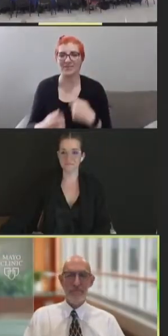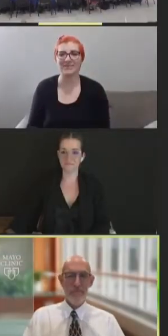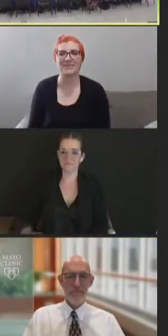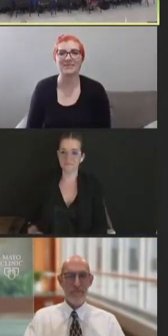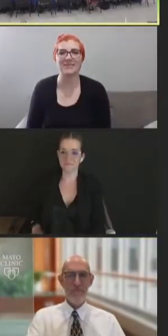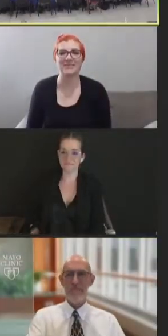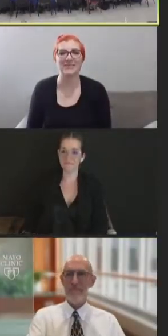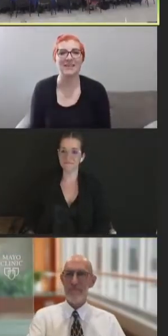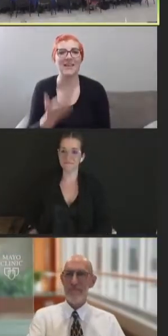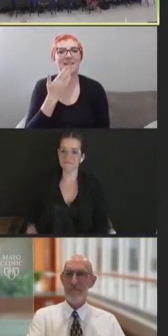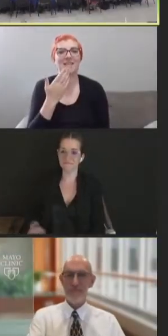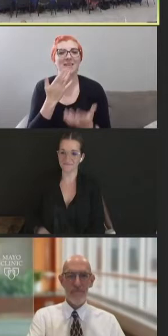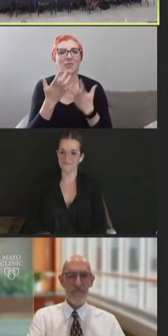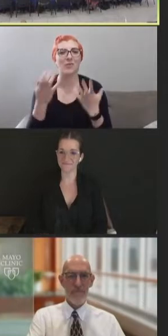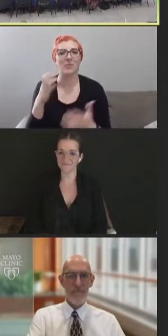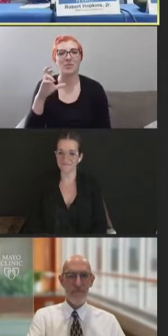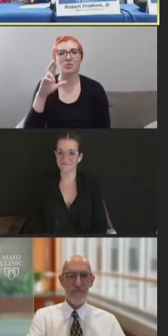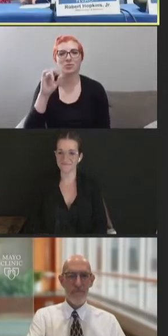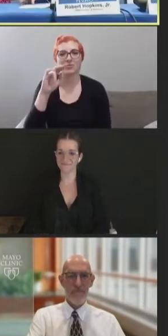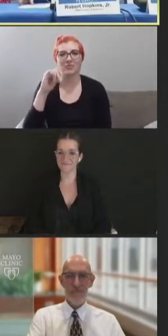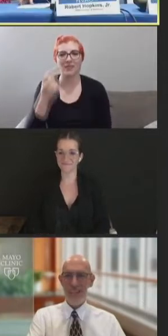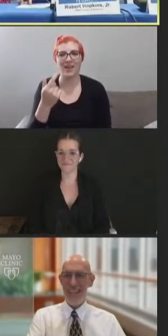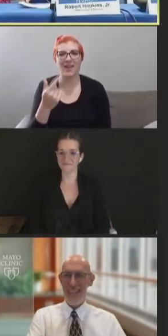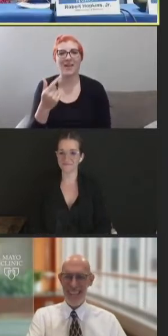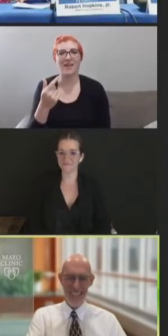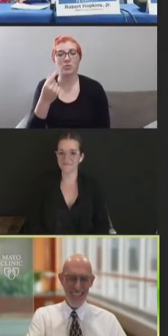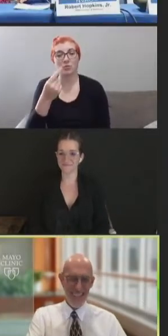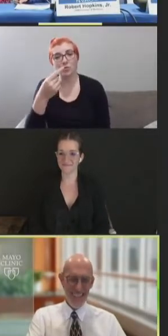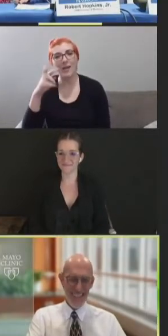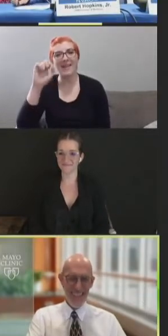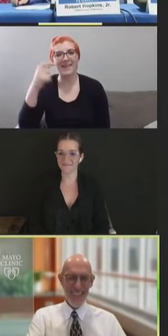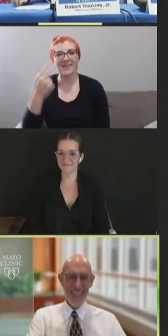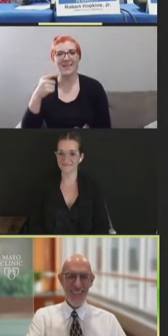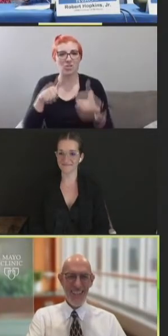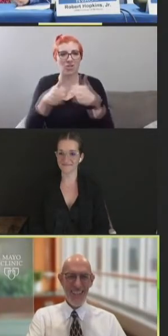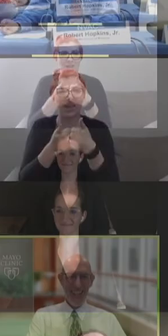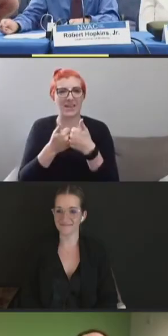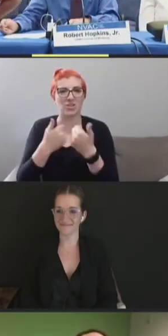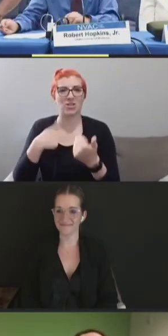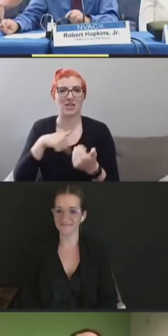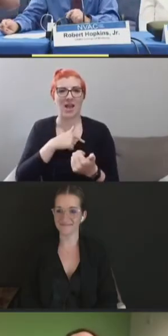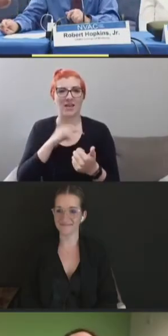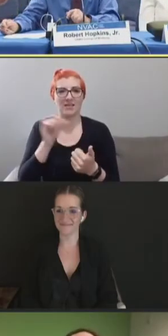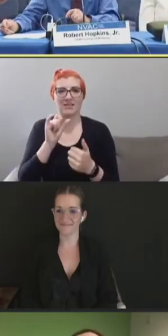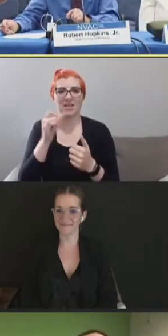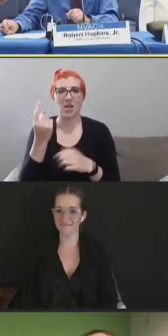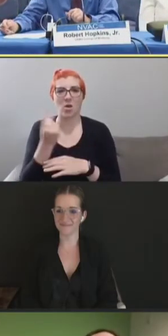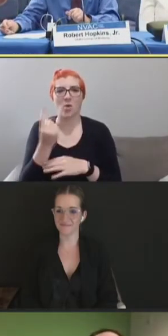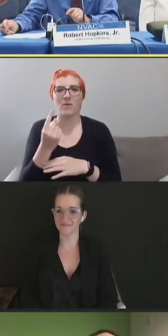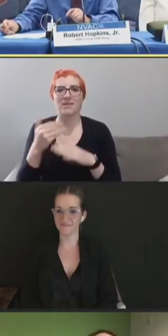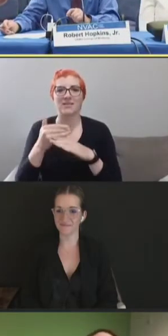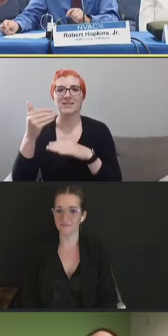Thank you very much, Greg, challenging us as always. Our next presenter is Dr. David